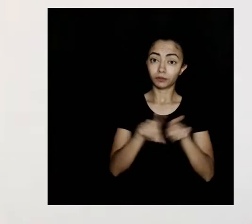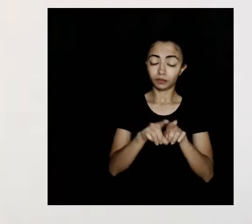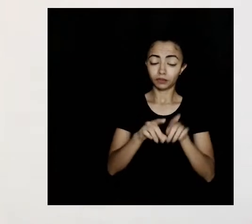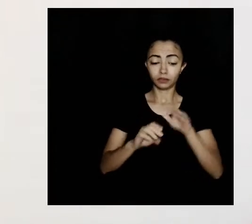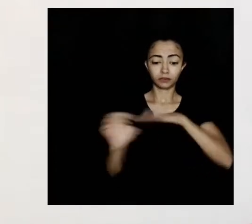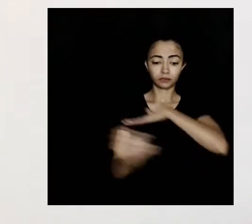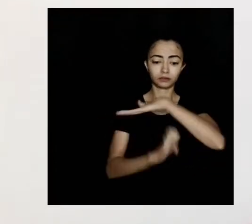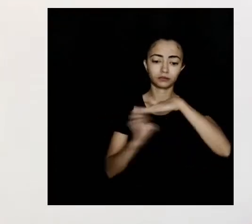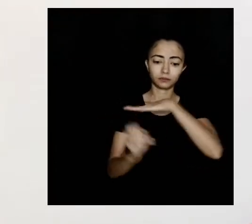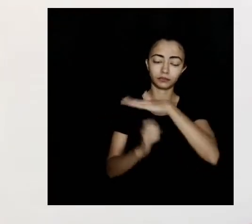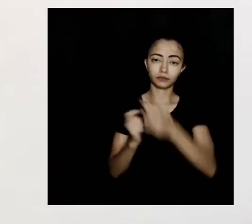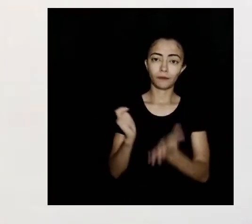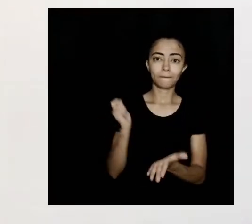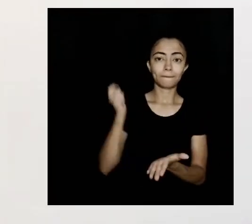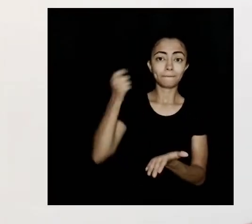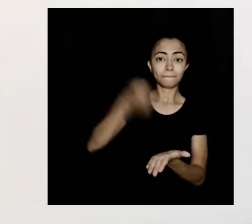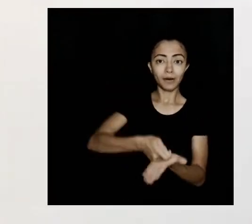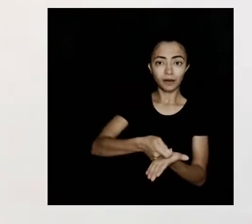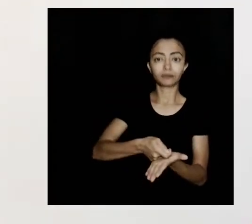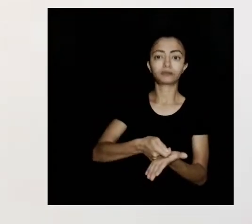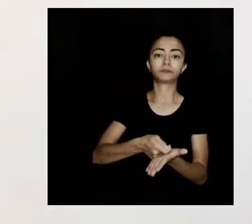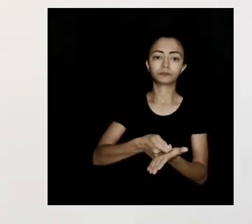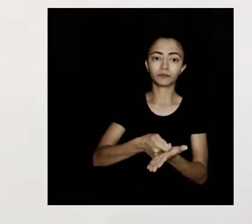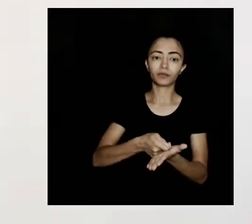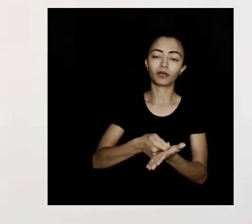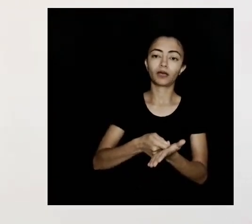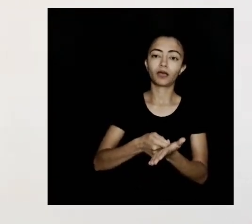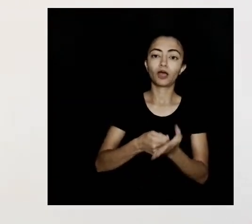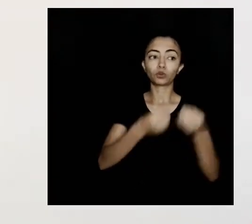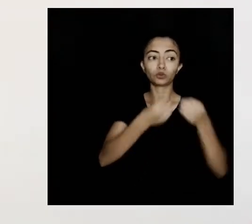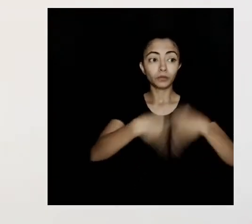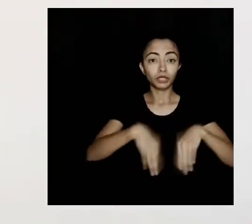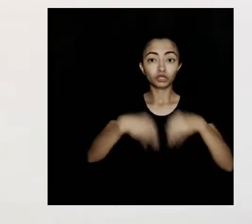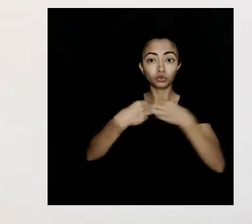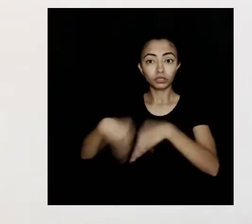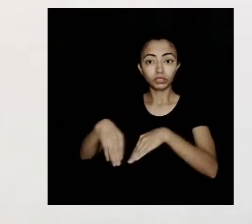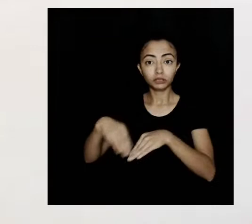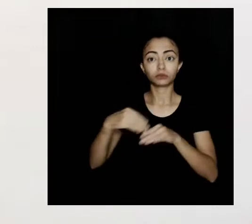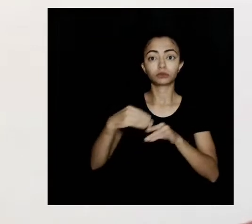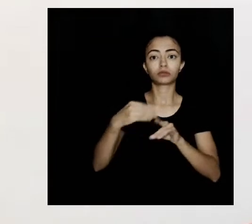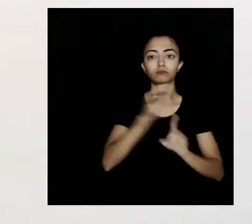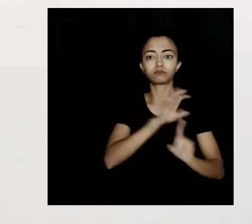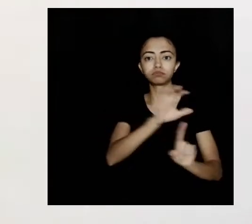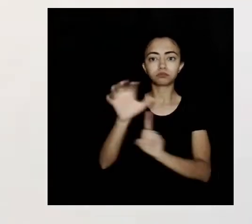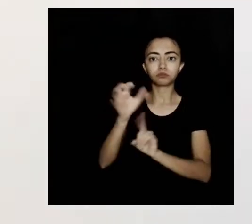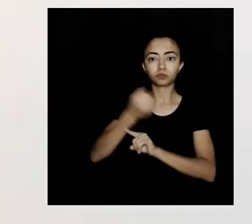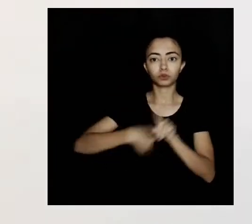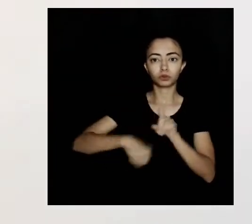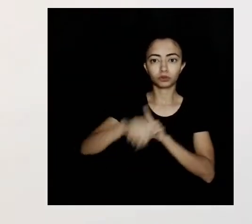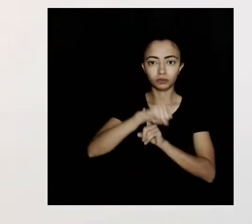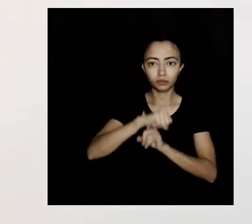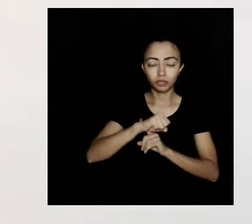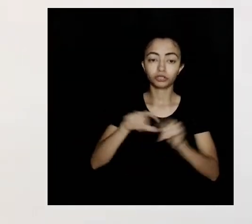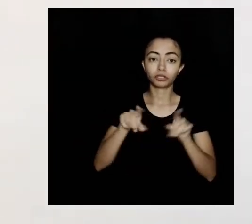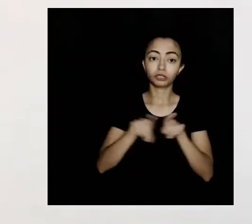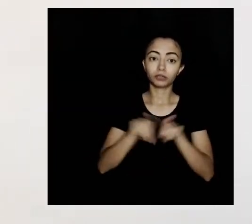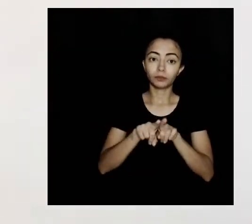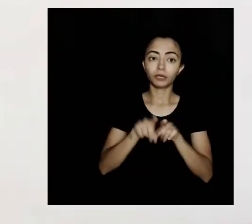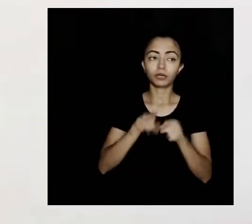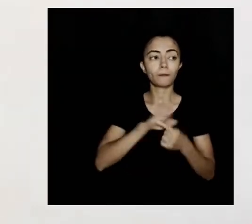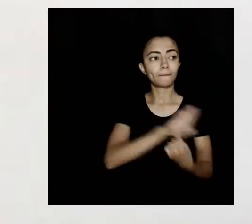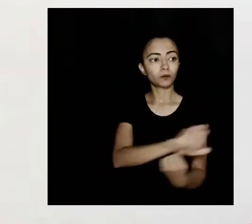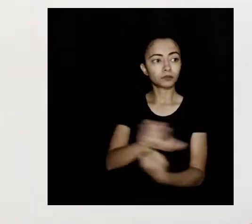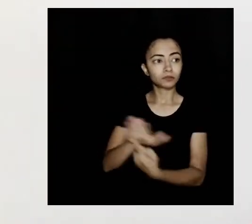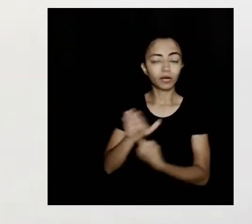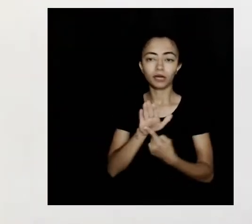pay together an indemnification of $60 million, Brazilian reals, my apologies, and that